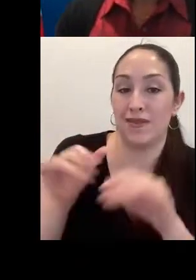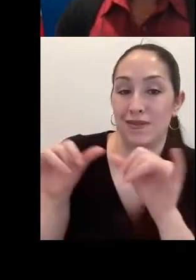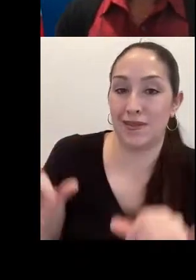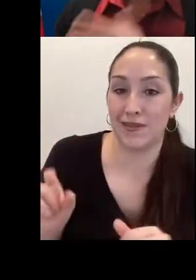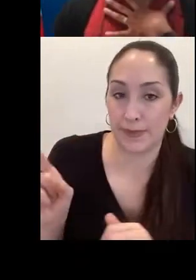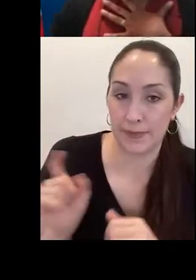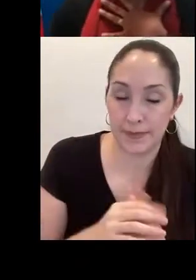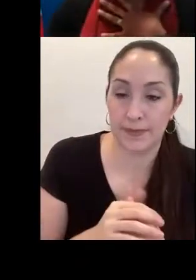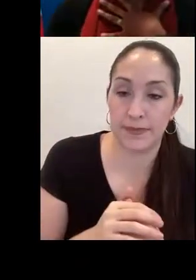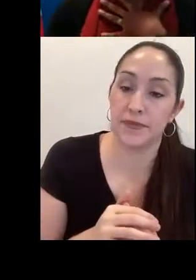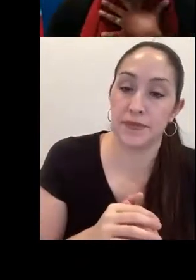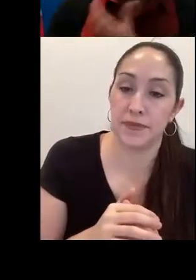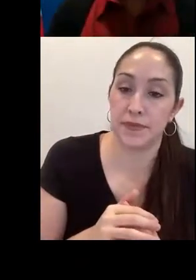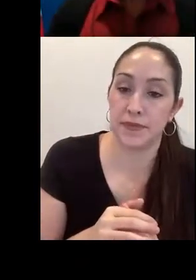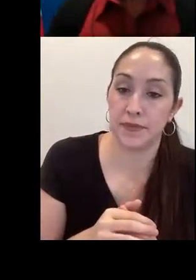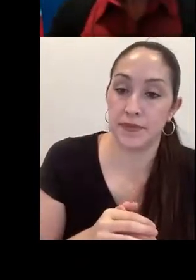We